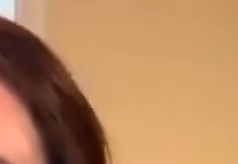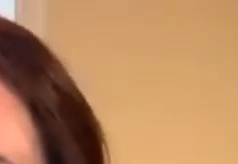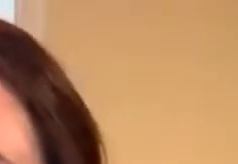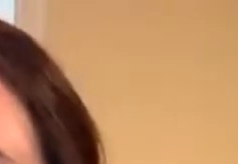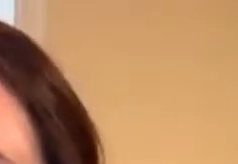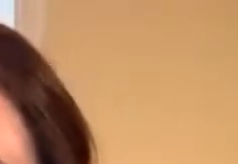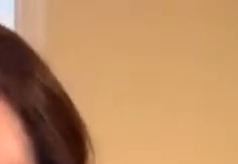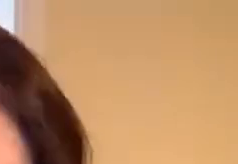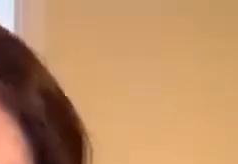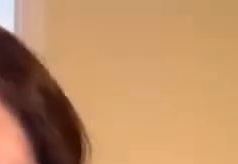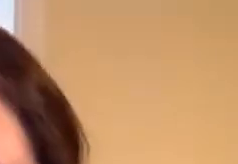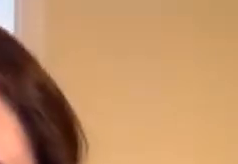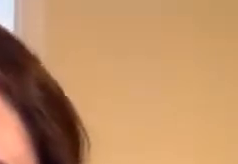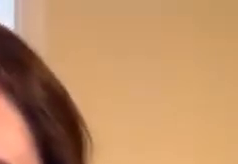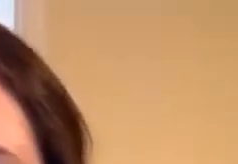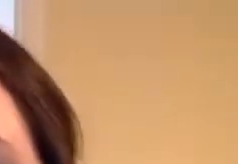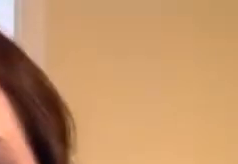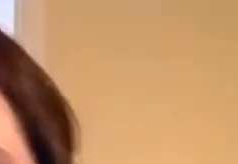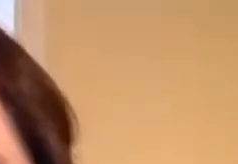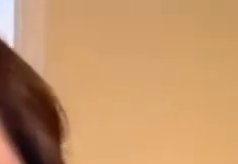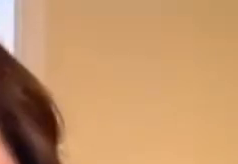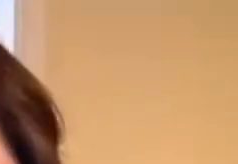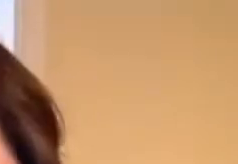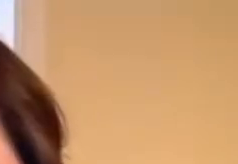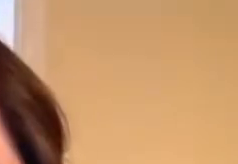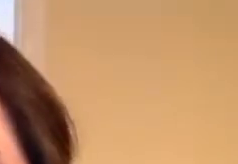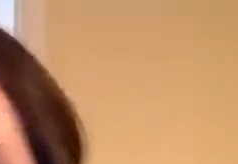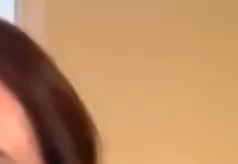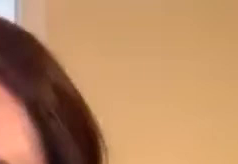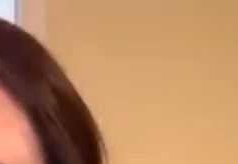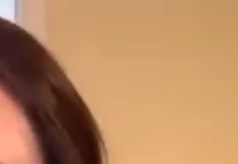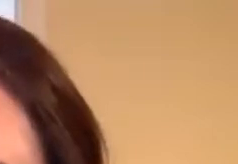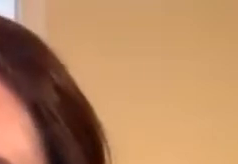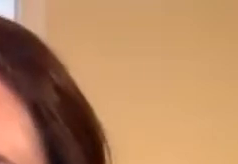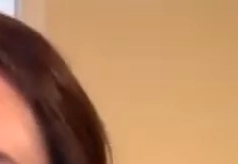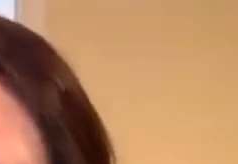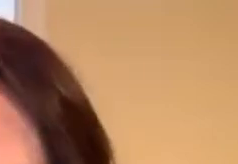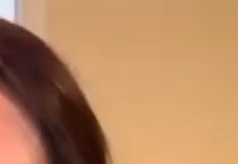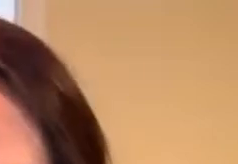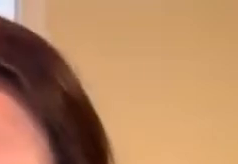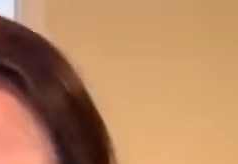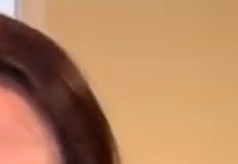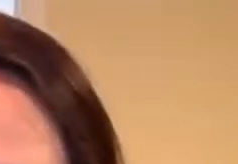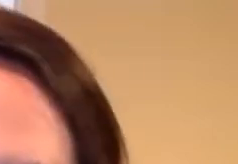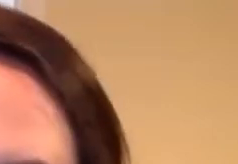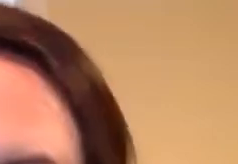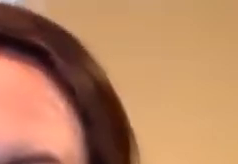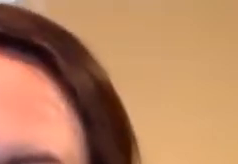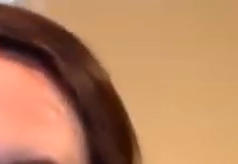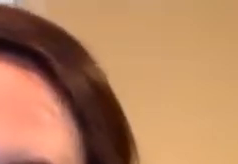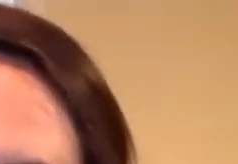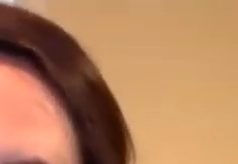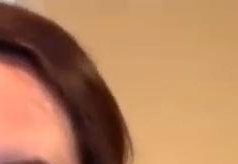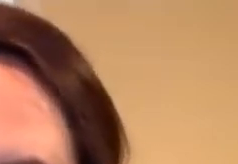Maryland, Trinity Washington University, and the University of Maryland. We also have graduates who have studied around the country and are now back